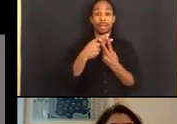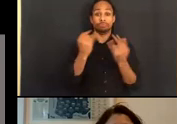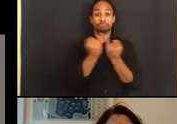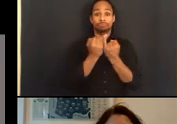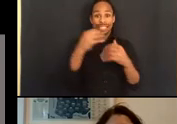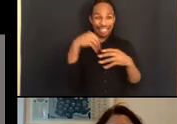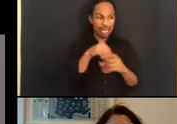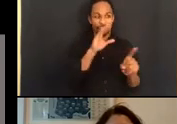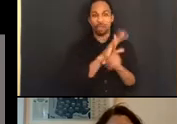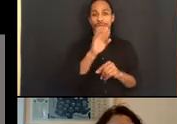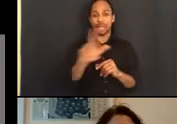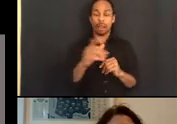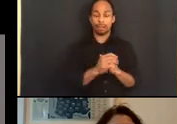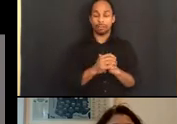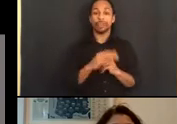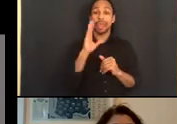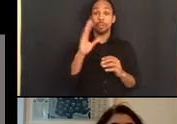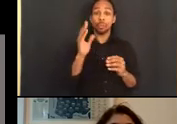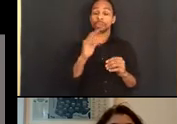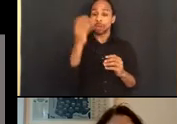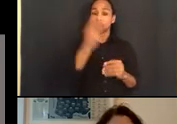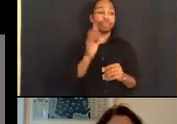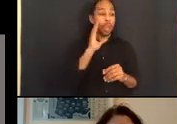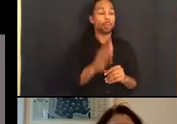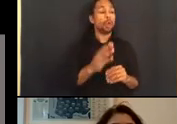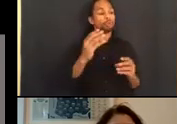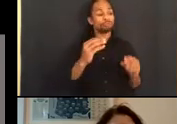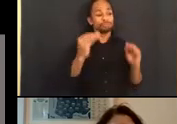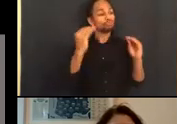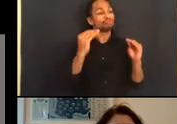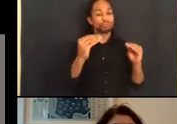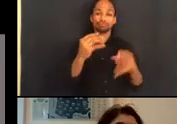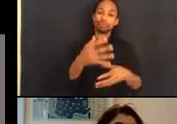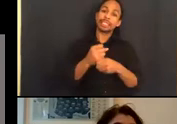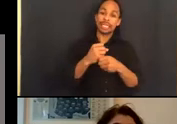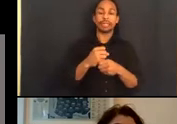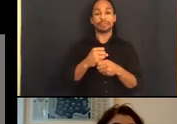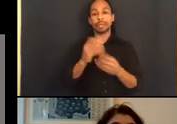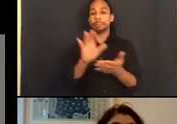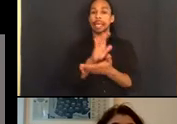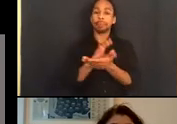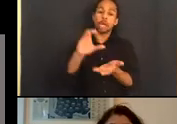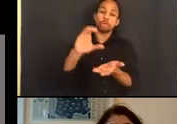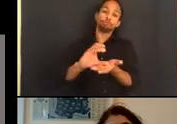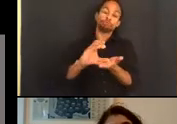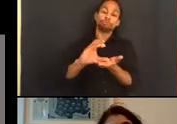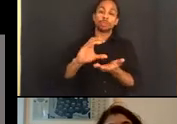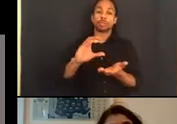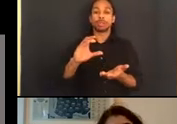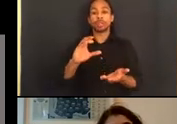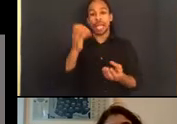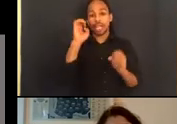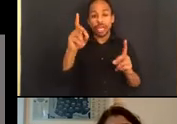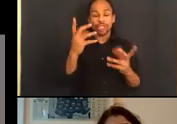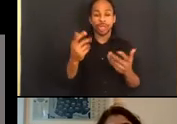They were told they would get education in their cells, that they would receive packets, but she was there for another several days and didn't